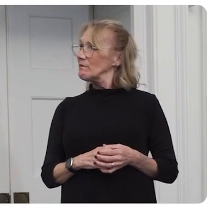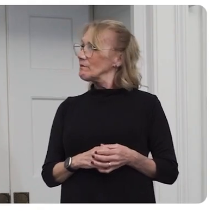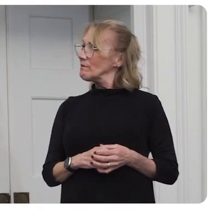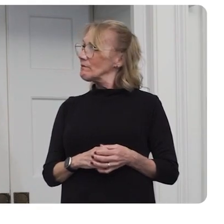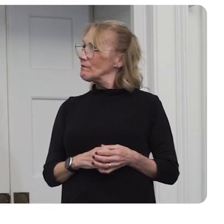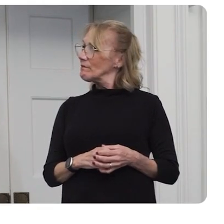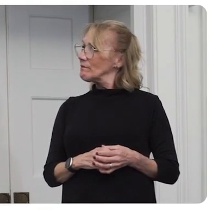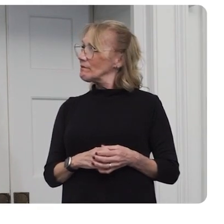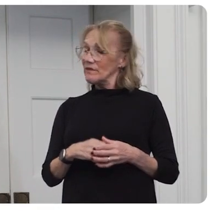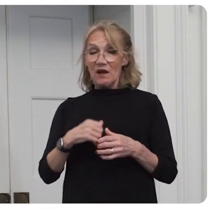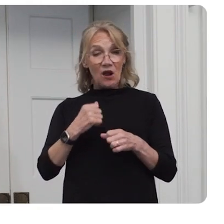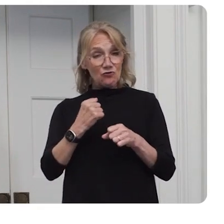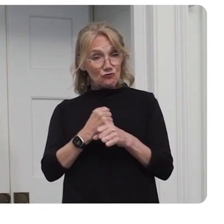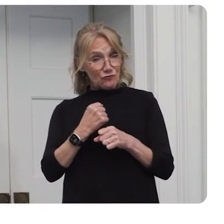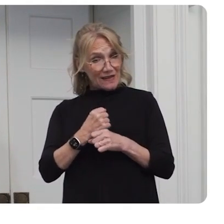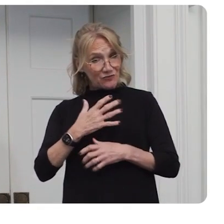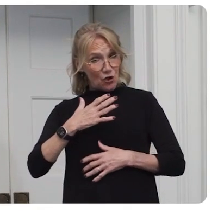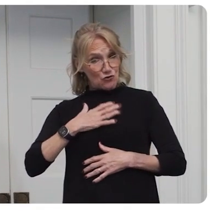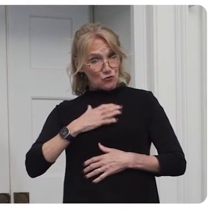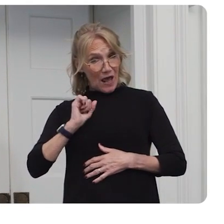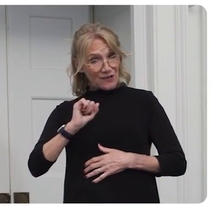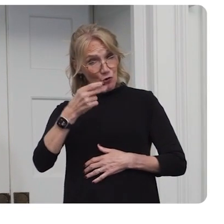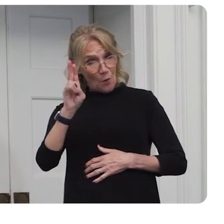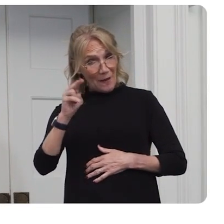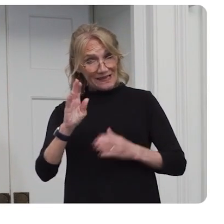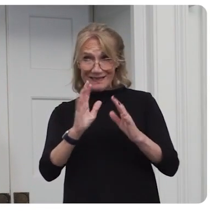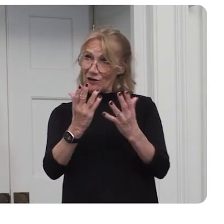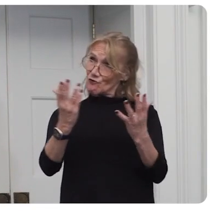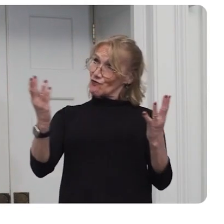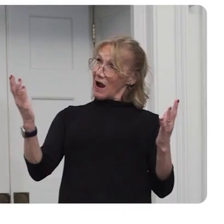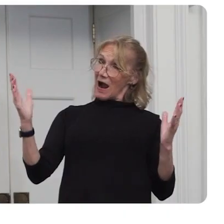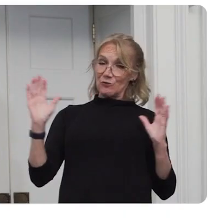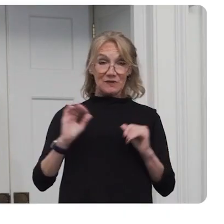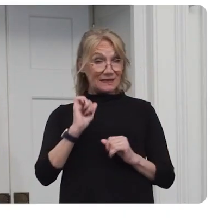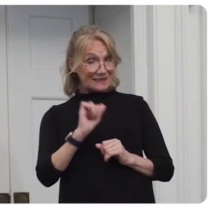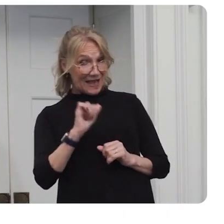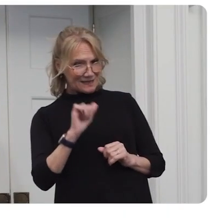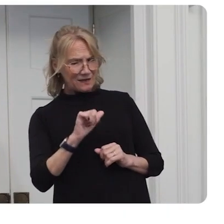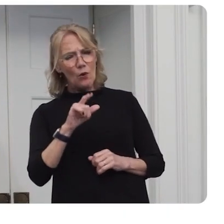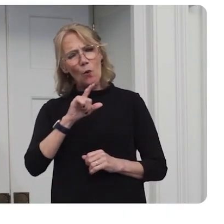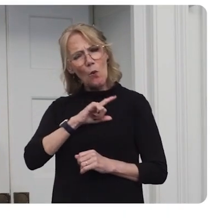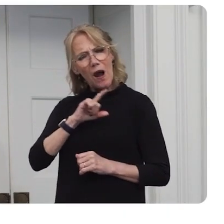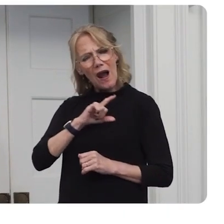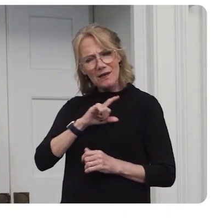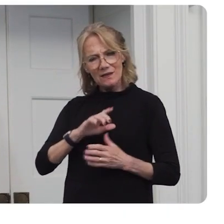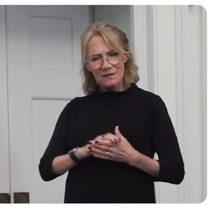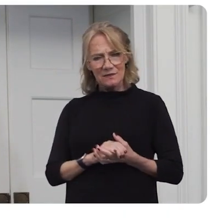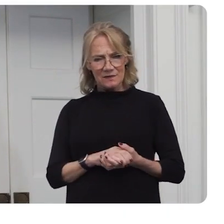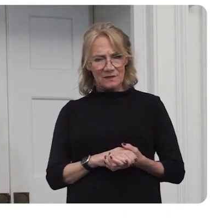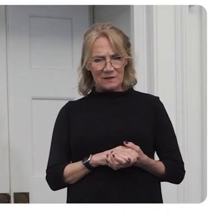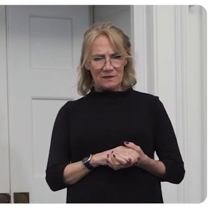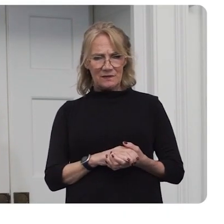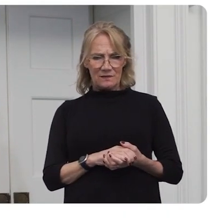out. Grace, do you like to be surrounded by your artwork? I do. Why?